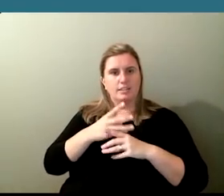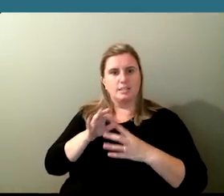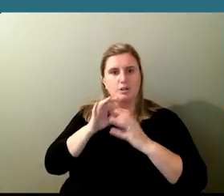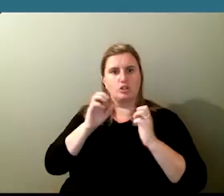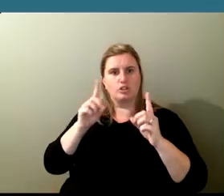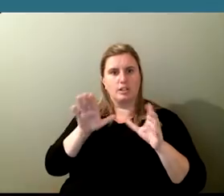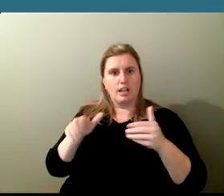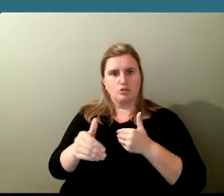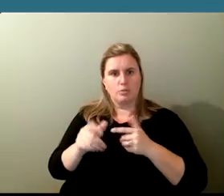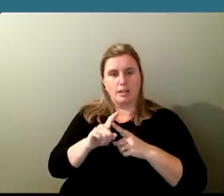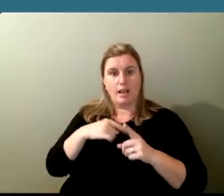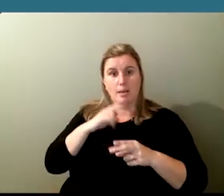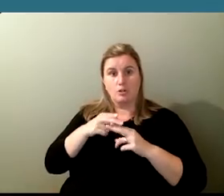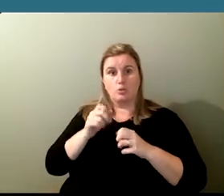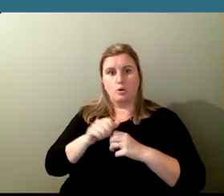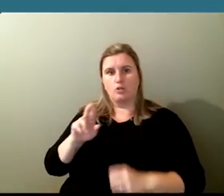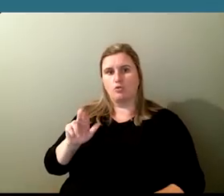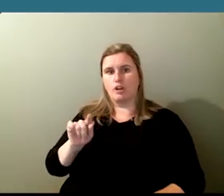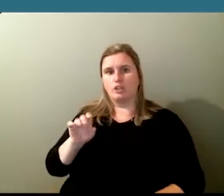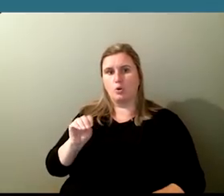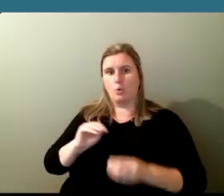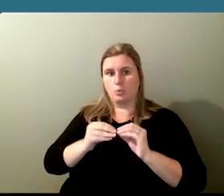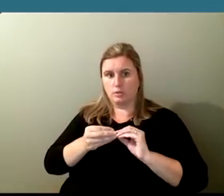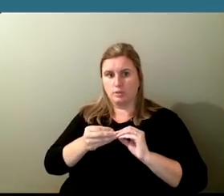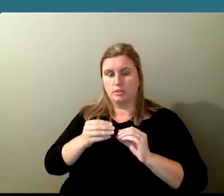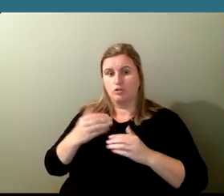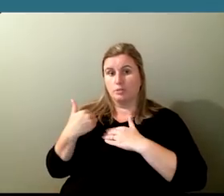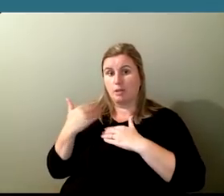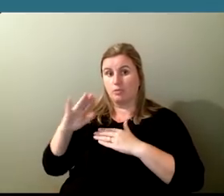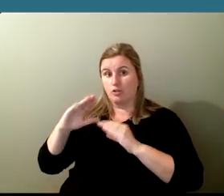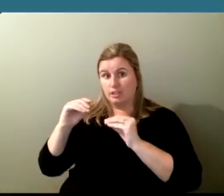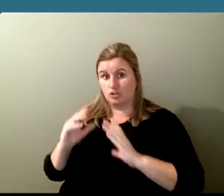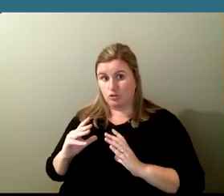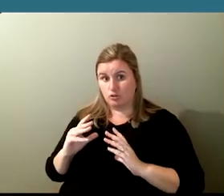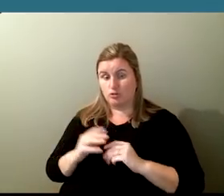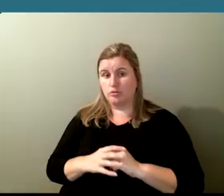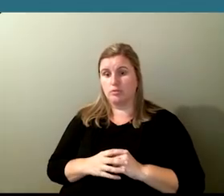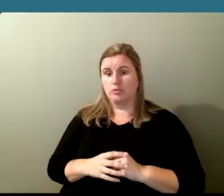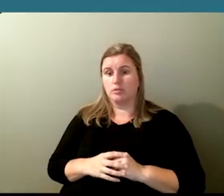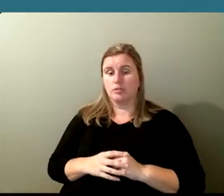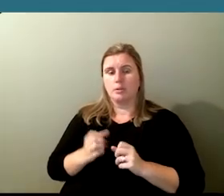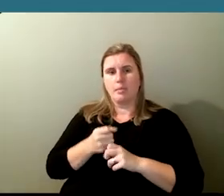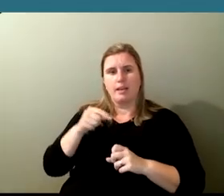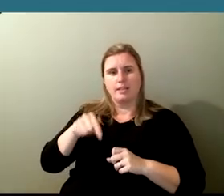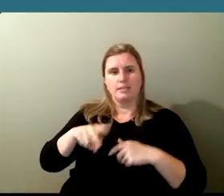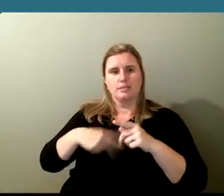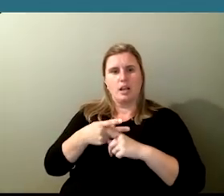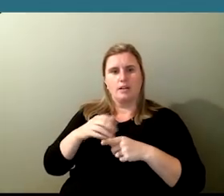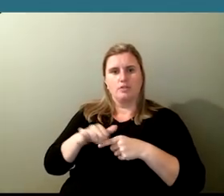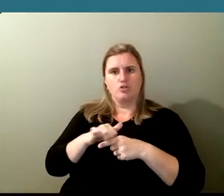as I mentioned, with ratios, responsibilities of teachers, make these kinds of